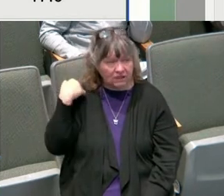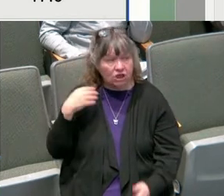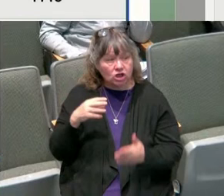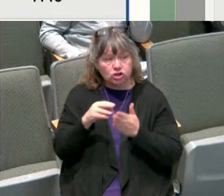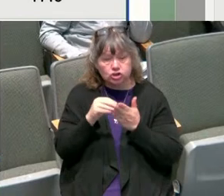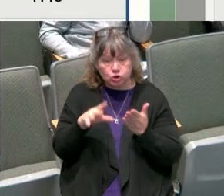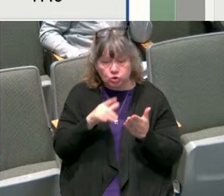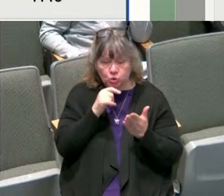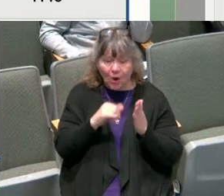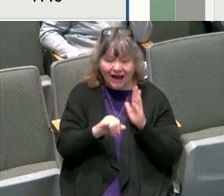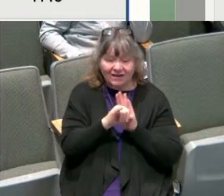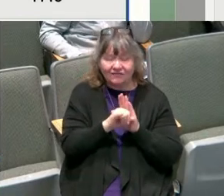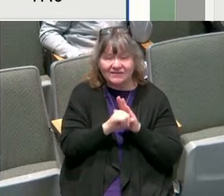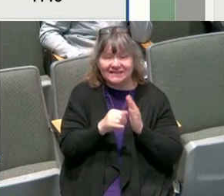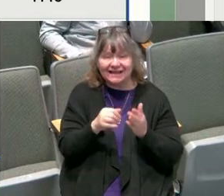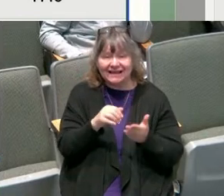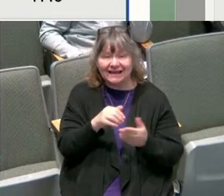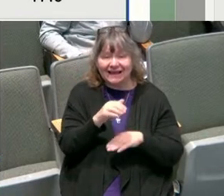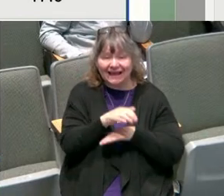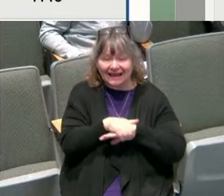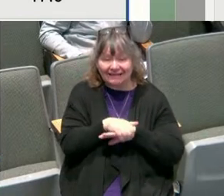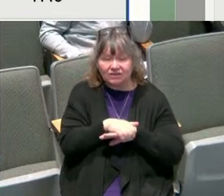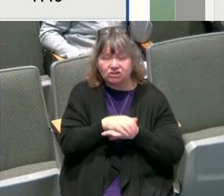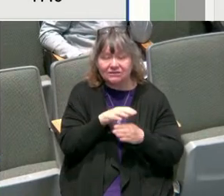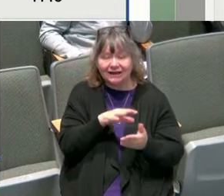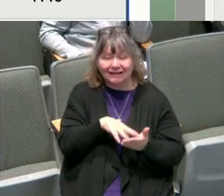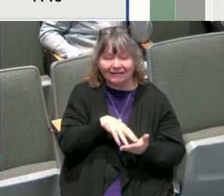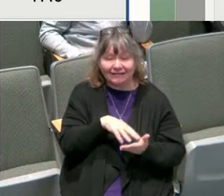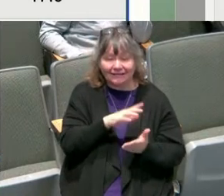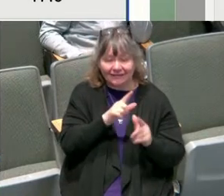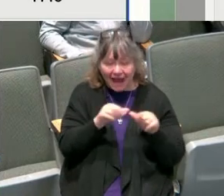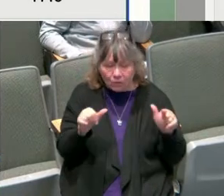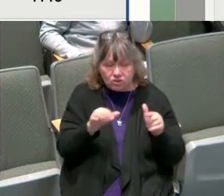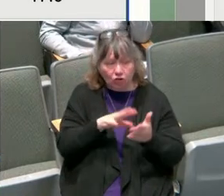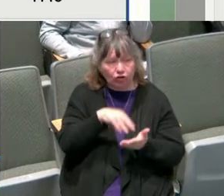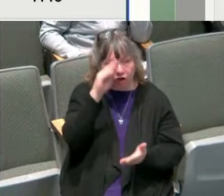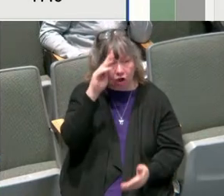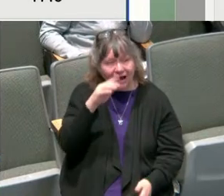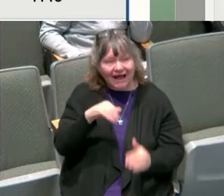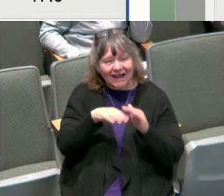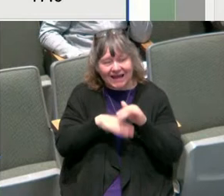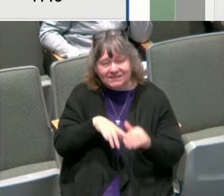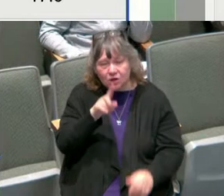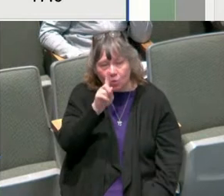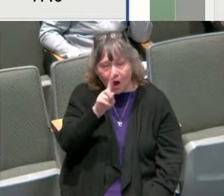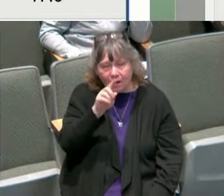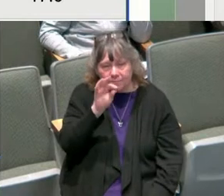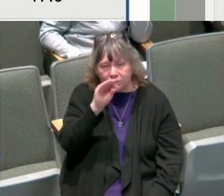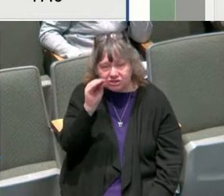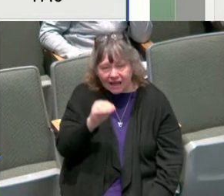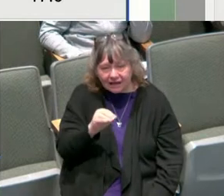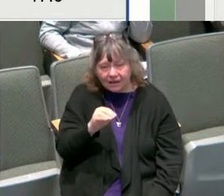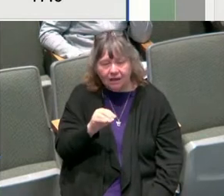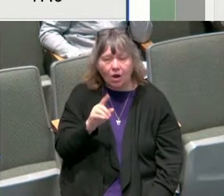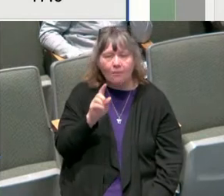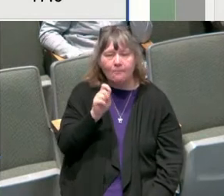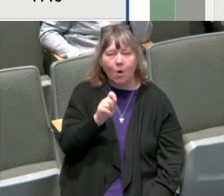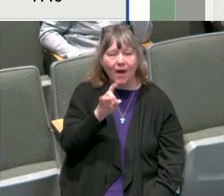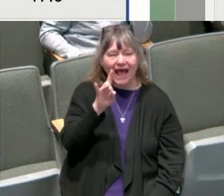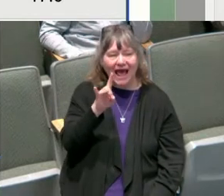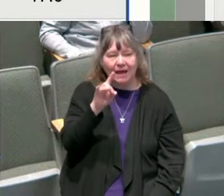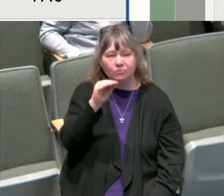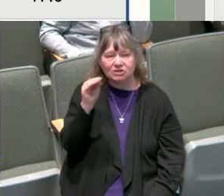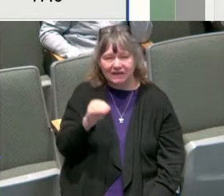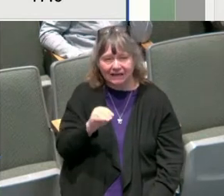students who identified as English language Learners less than one percent of your population 0.8 percent of the kids here